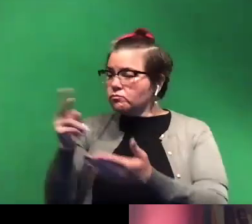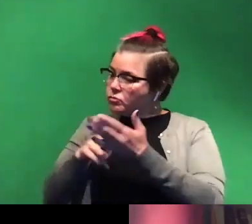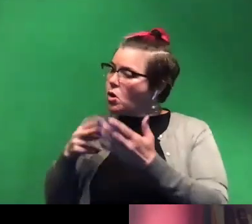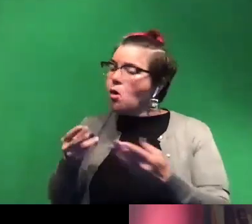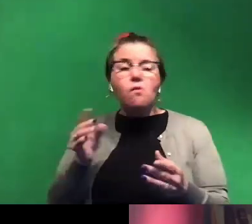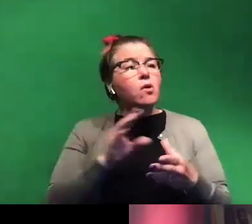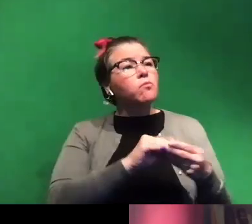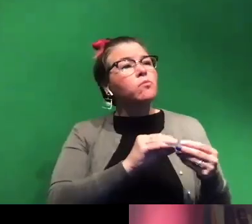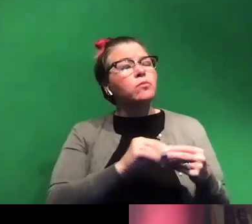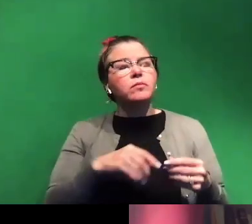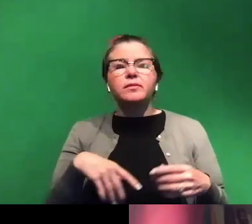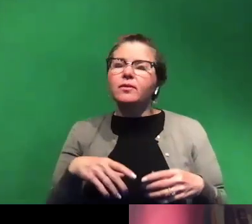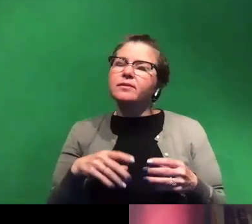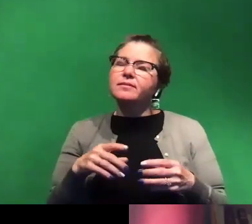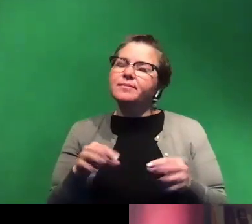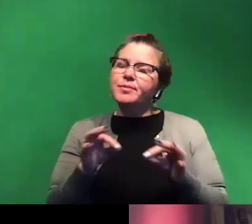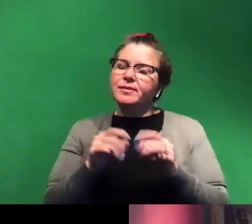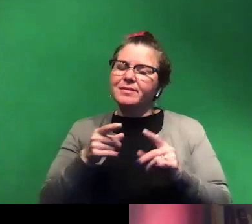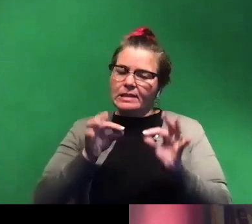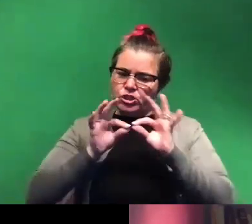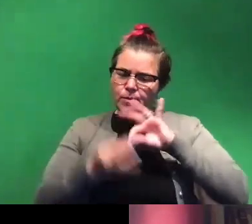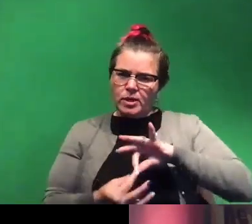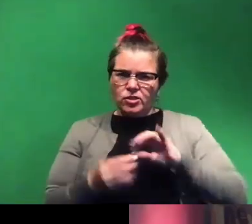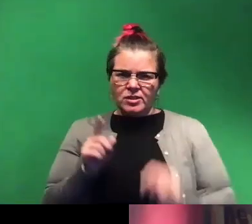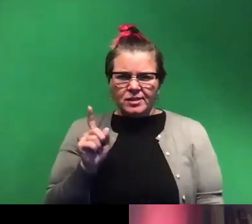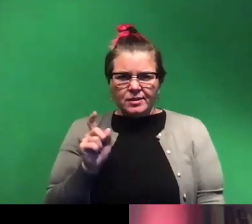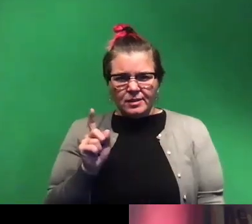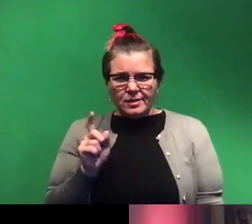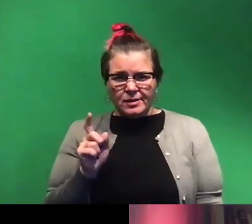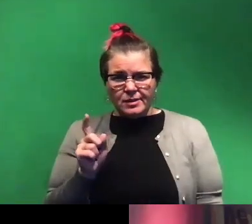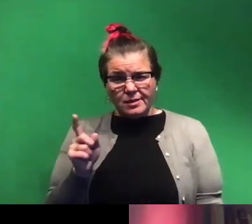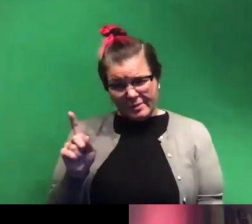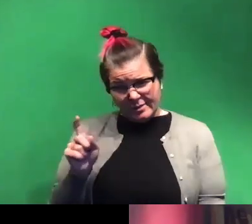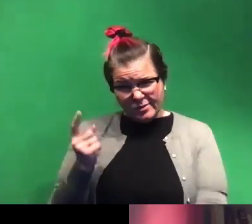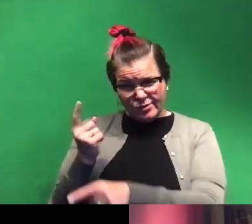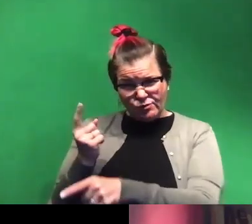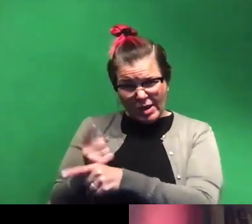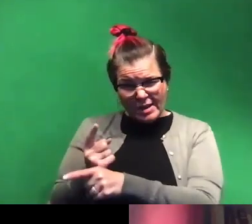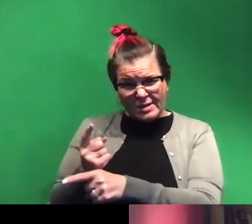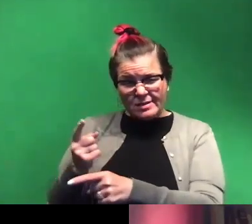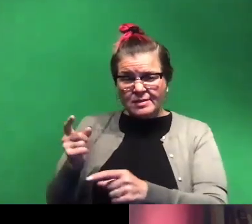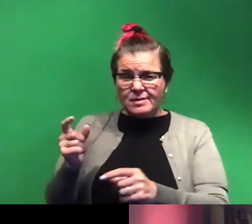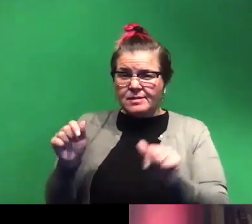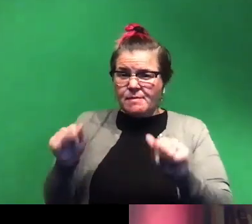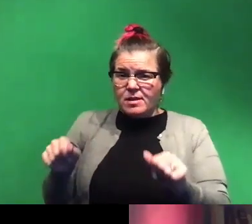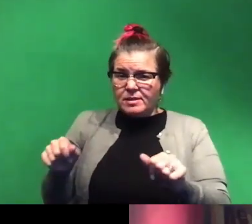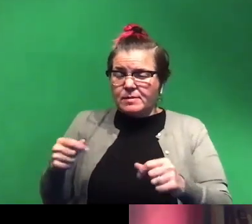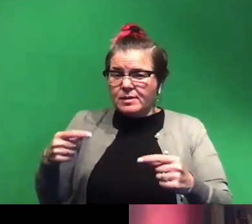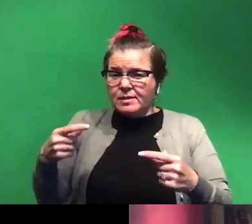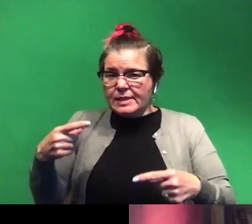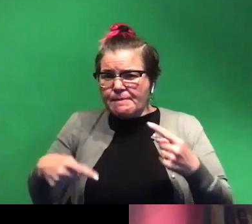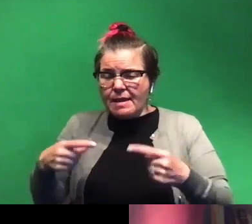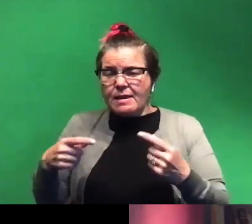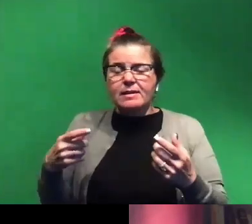Matter of interpretation of saying like, okay, is there something up with this? Is there a reasonable debate about it? What do I include? If I feel